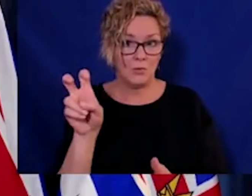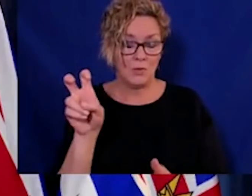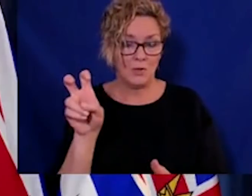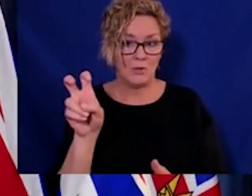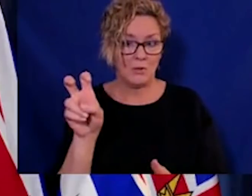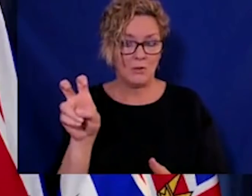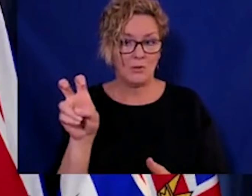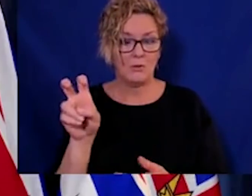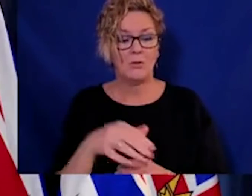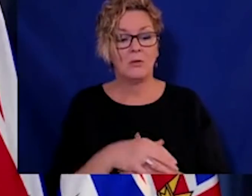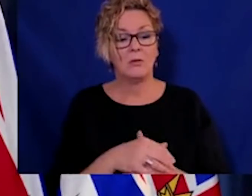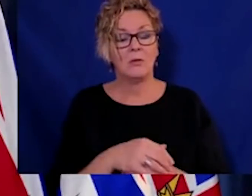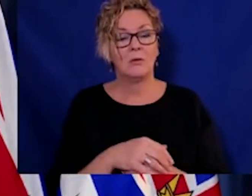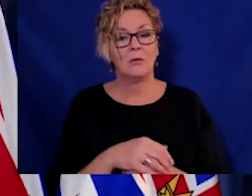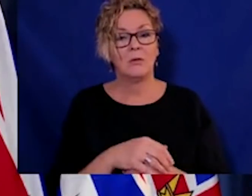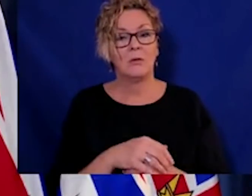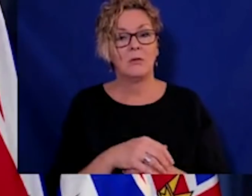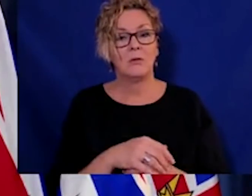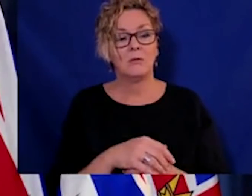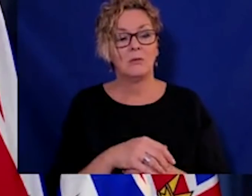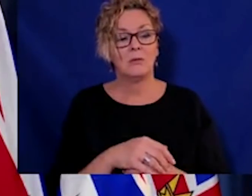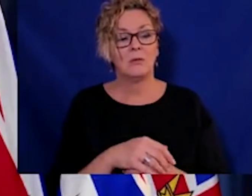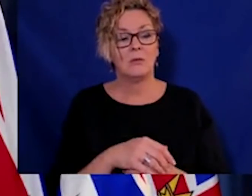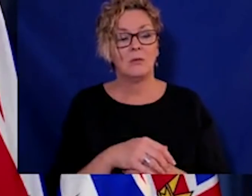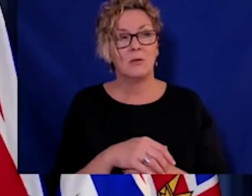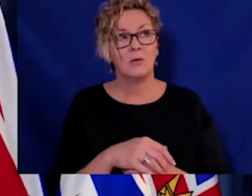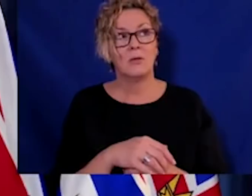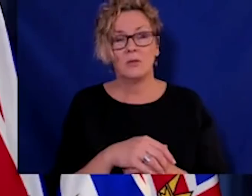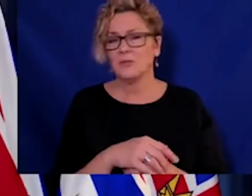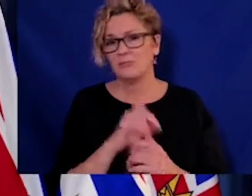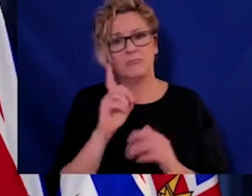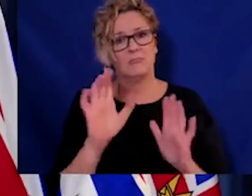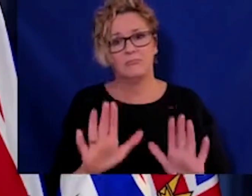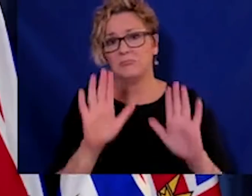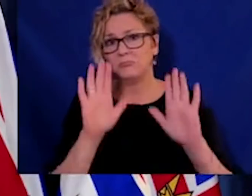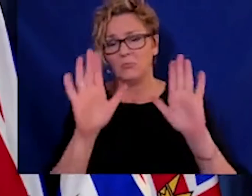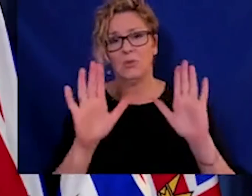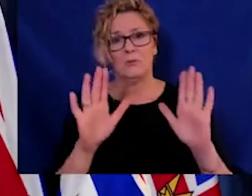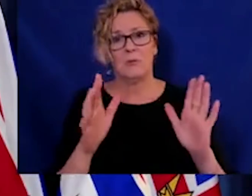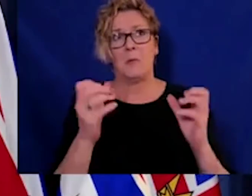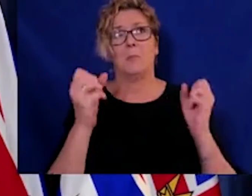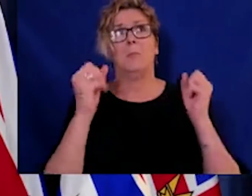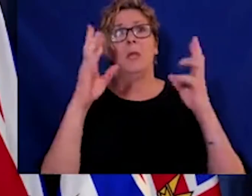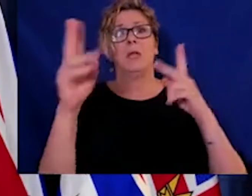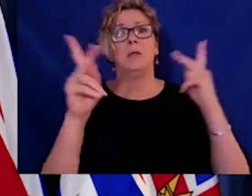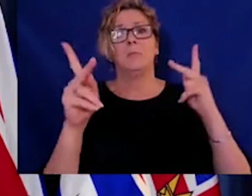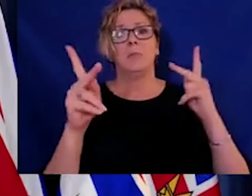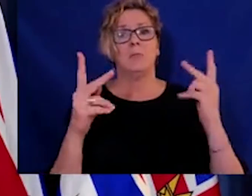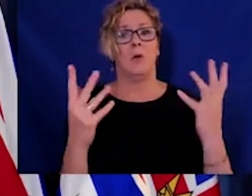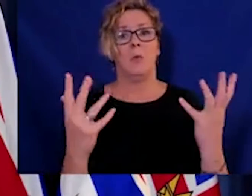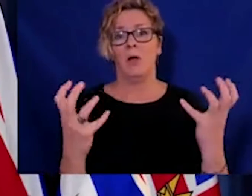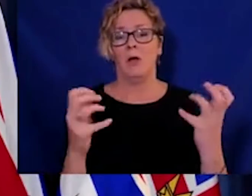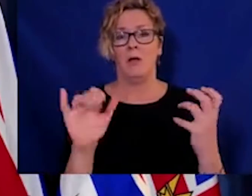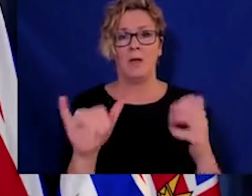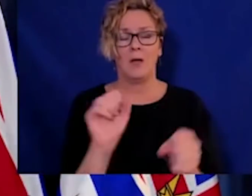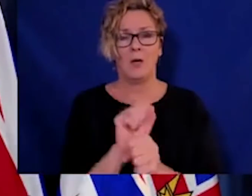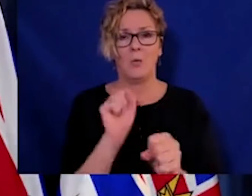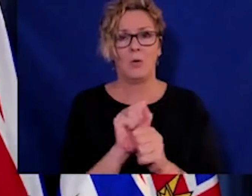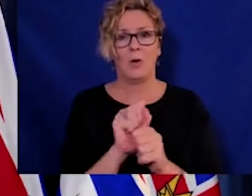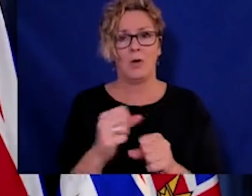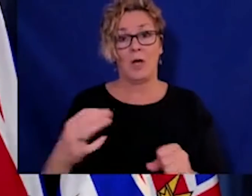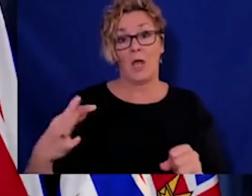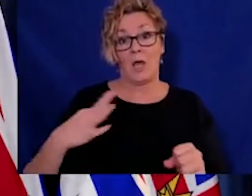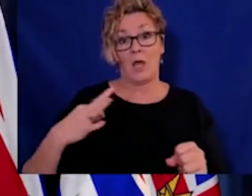109 in the offer process and 399 in the interview stage. We've had extraordinary response, as you can imagine,